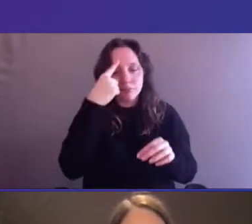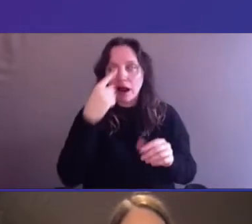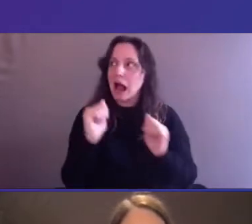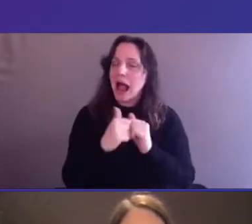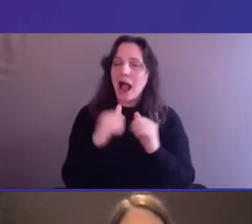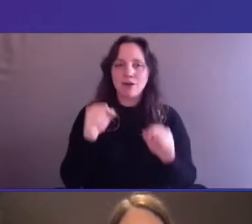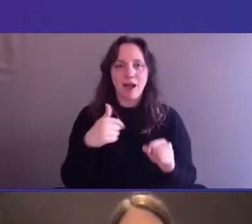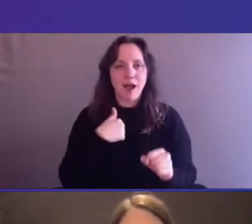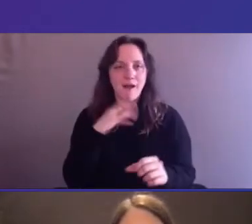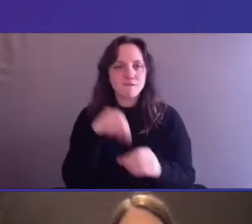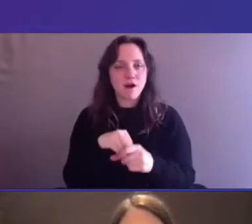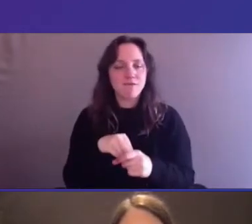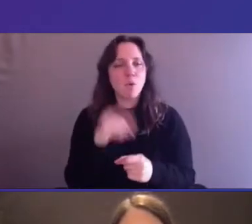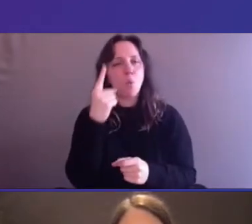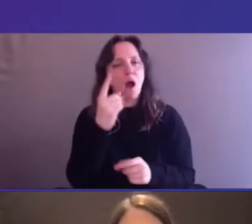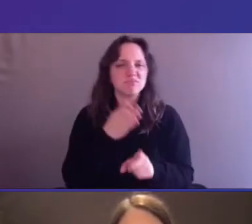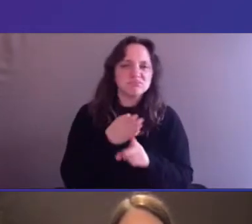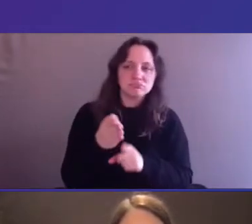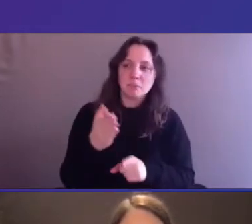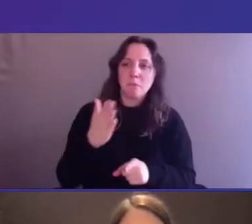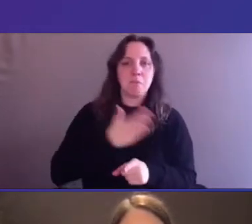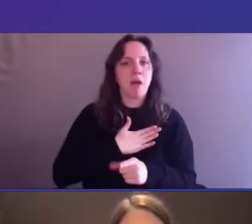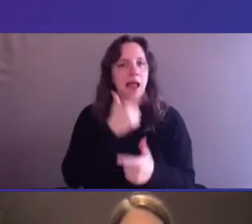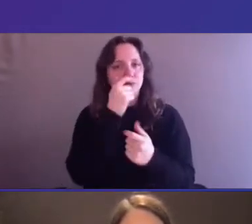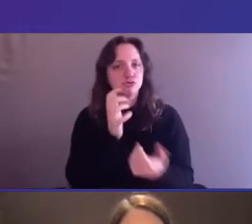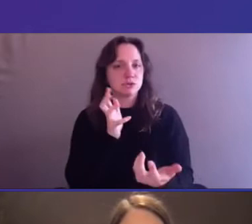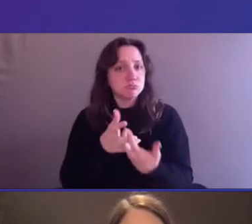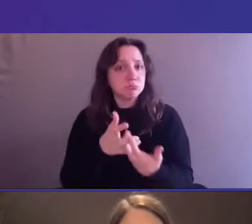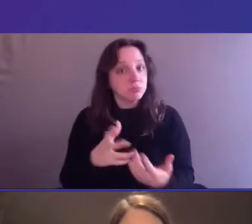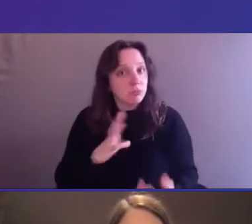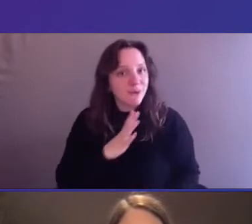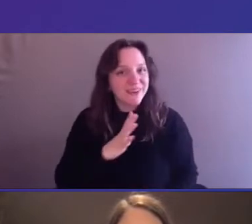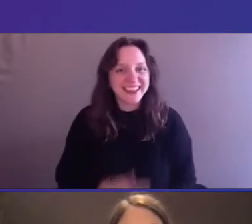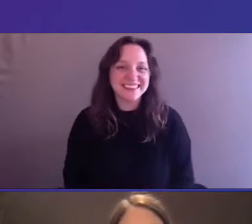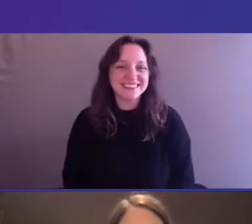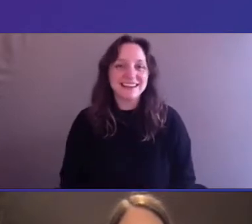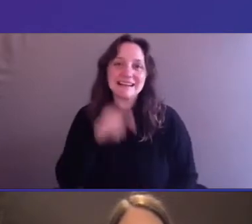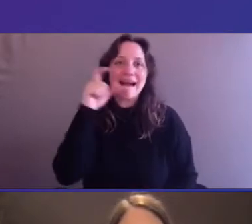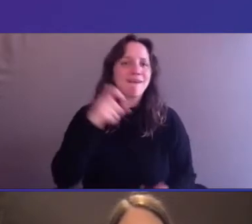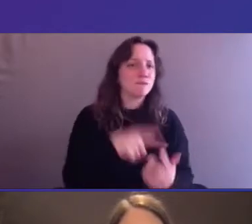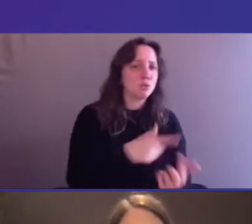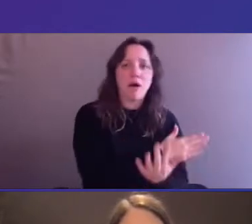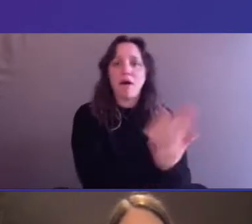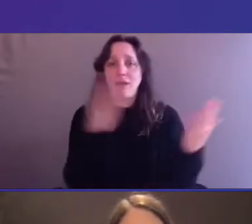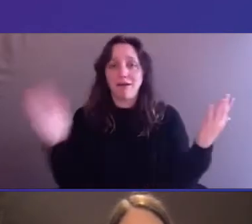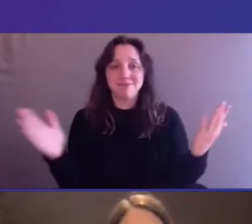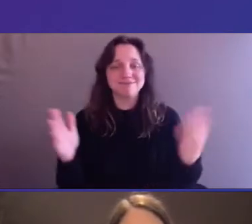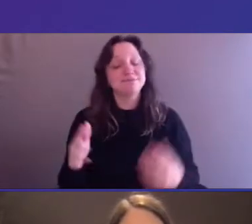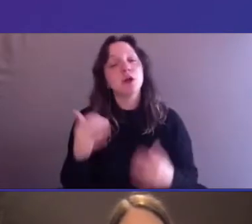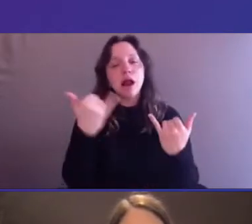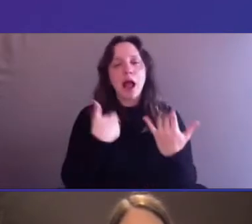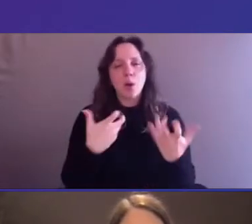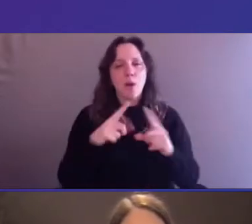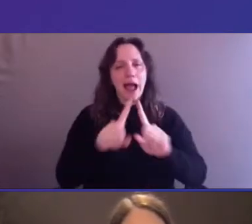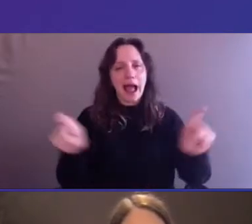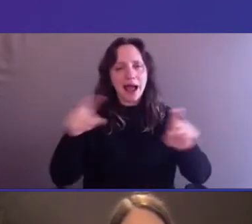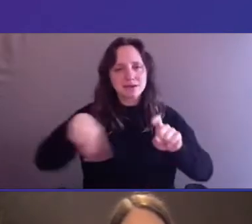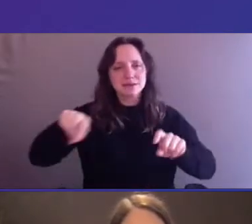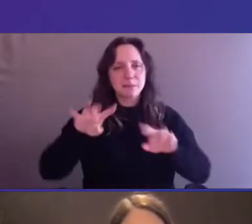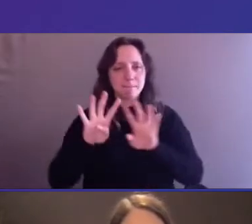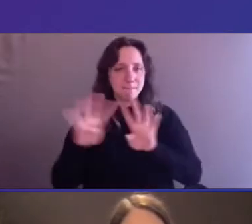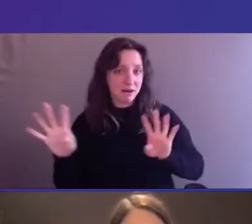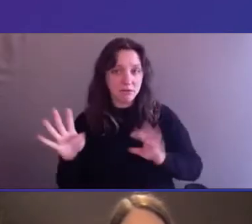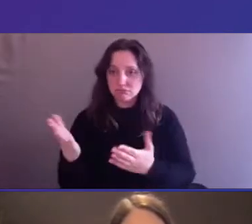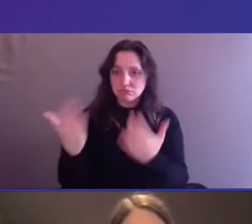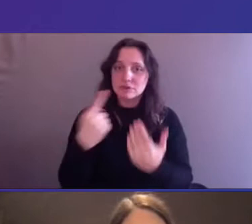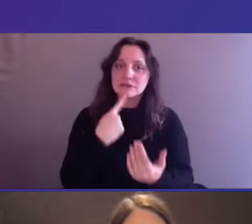interested in? And so I thought I might throw it out to the panel to begin with of just you personally. When did you start to get